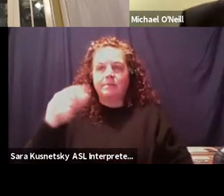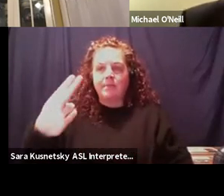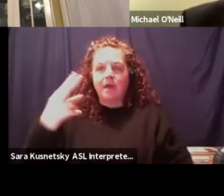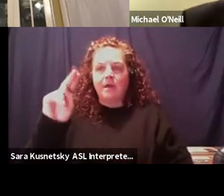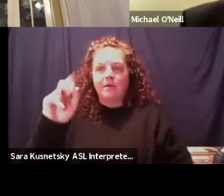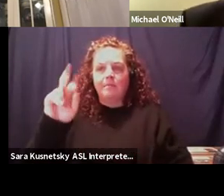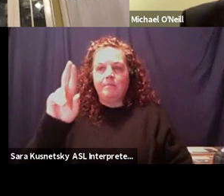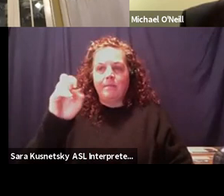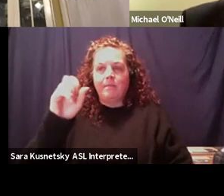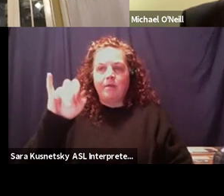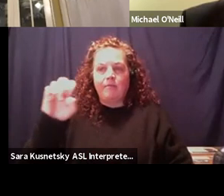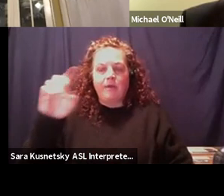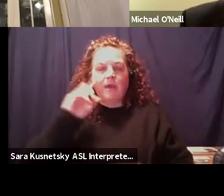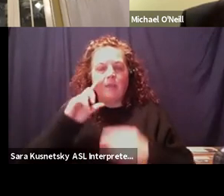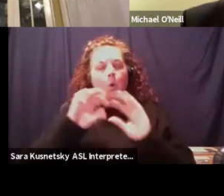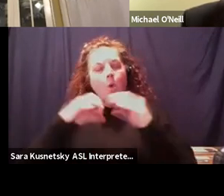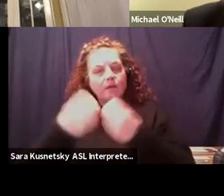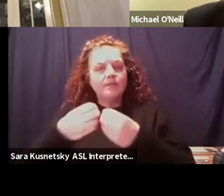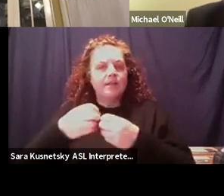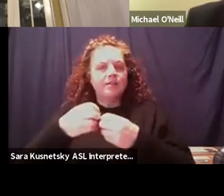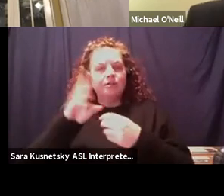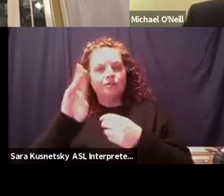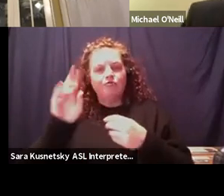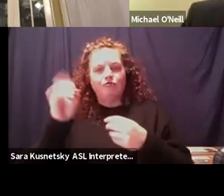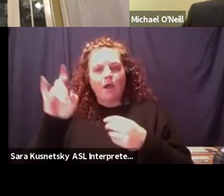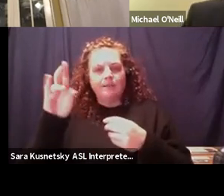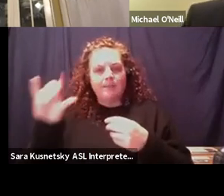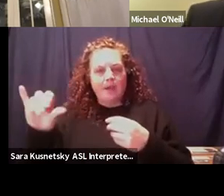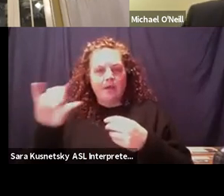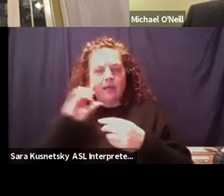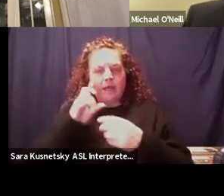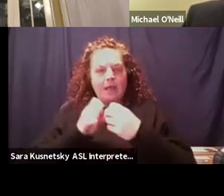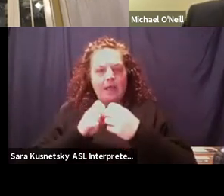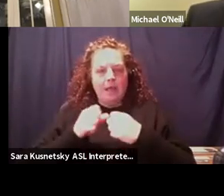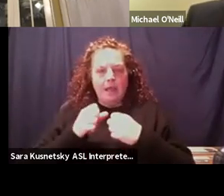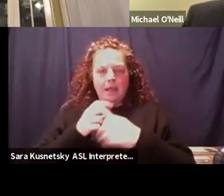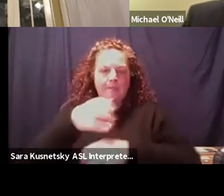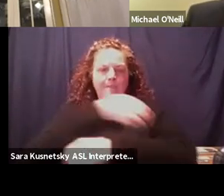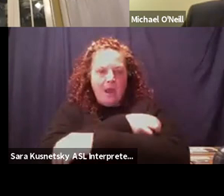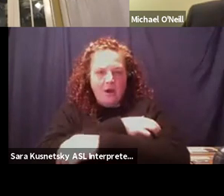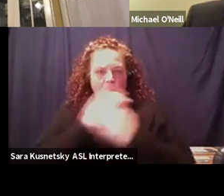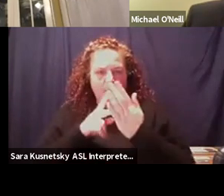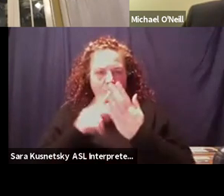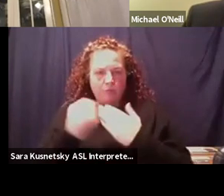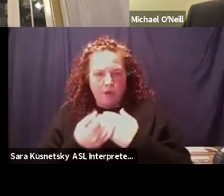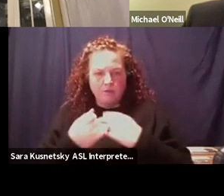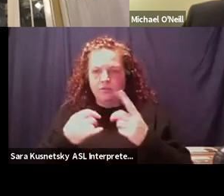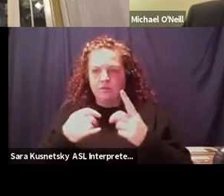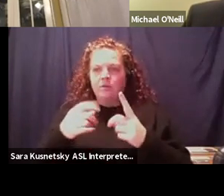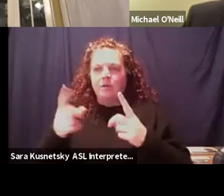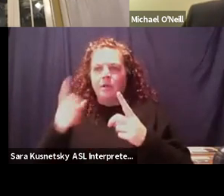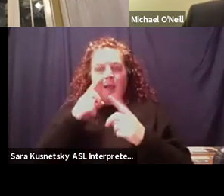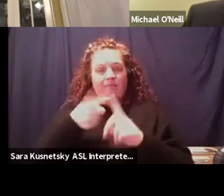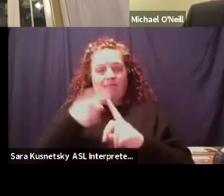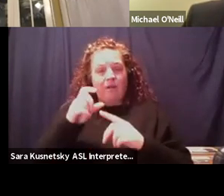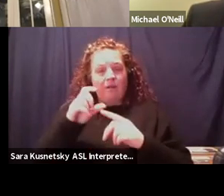organization Roxbury Environmental Empowerment Project, also known as REAP. I'm from the city of Boston, and today I'll be sharing a